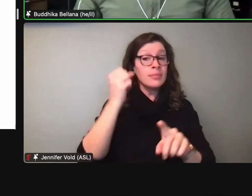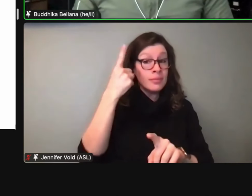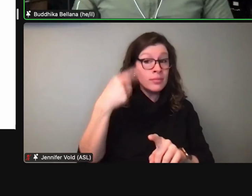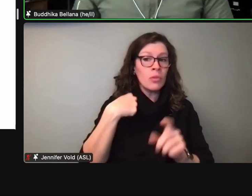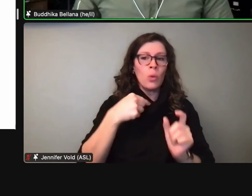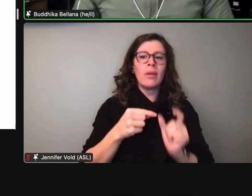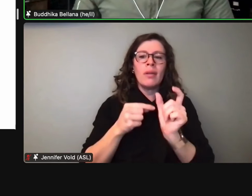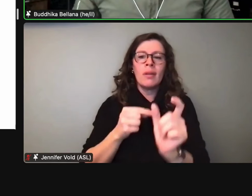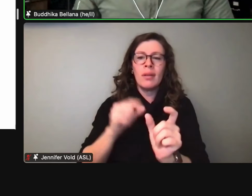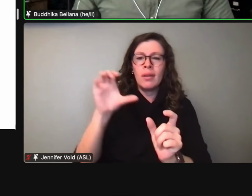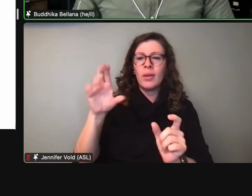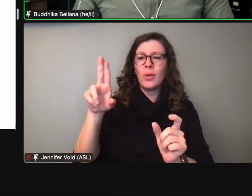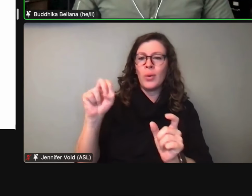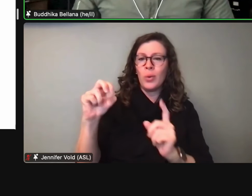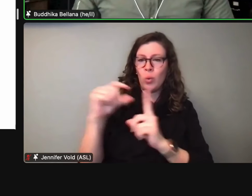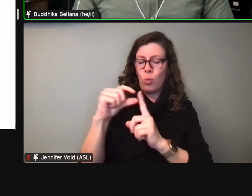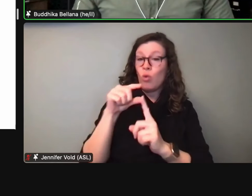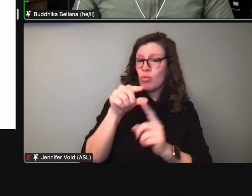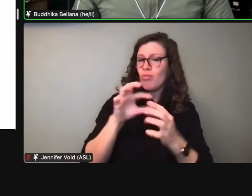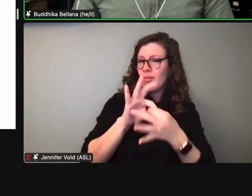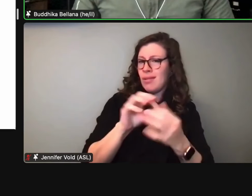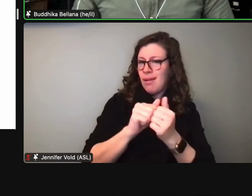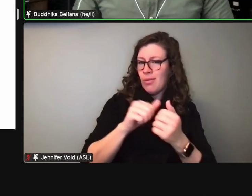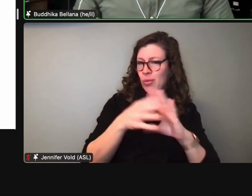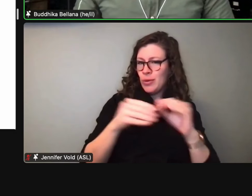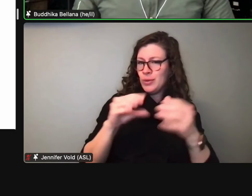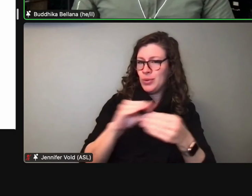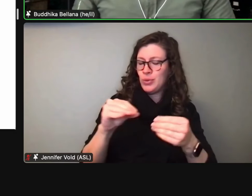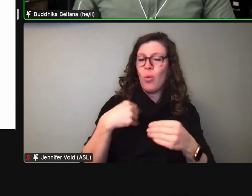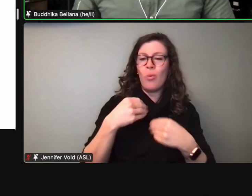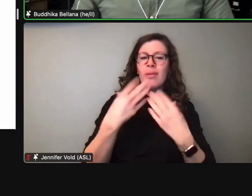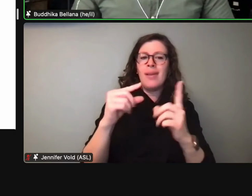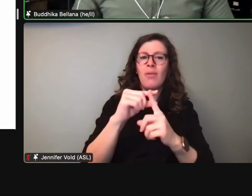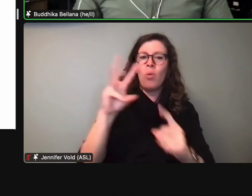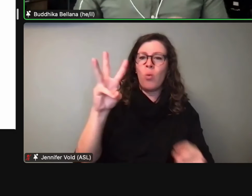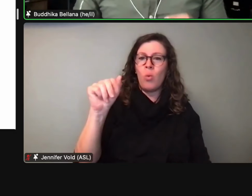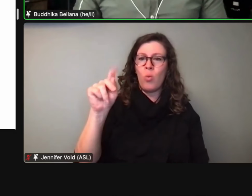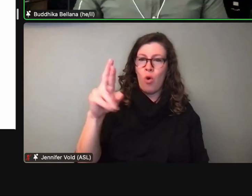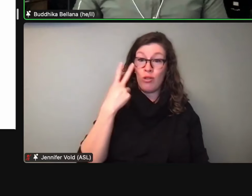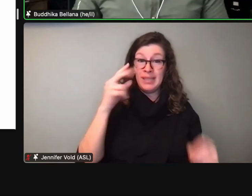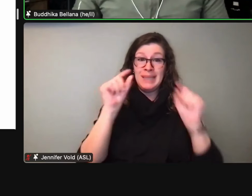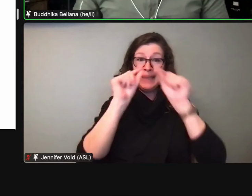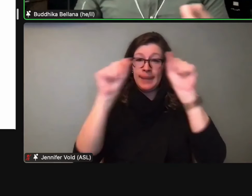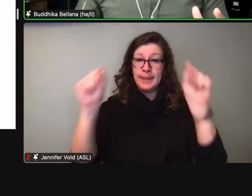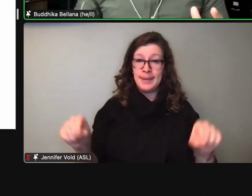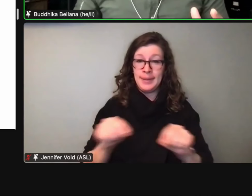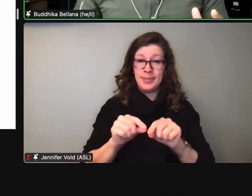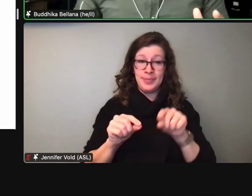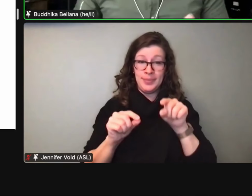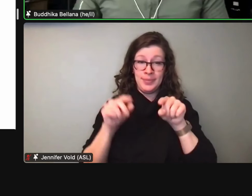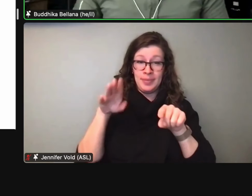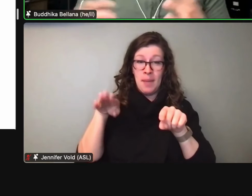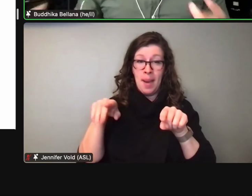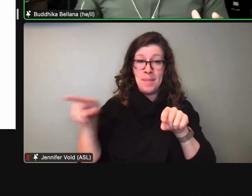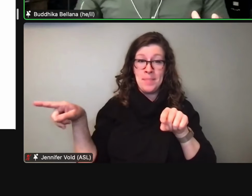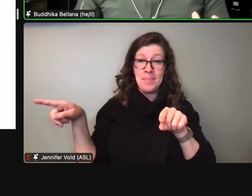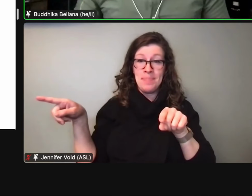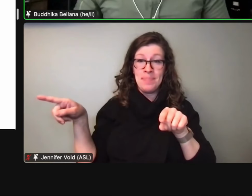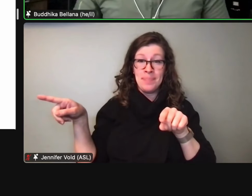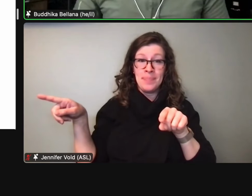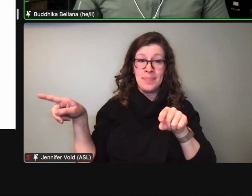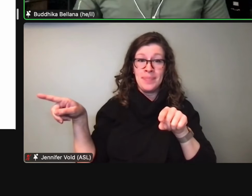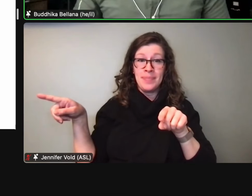that's related to the story. In this case, it's going to be water. That's what you see here. And then participants would type whatever words came to mind as